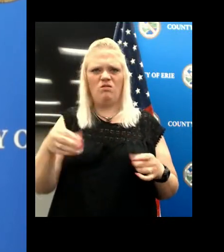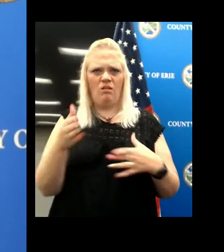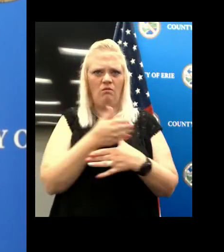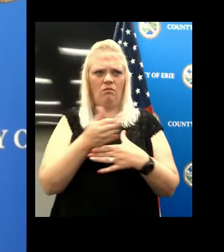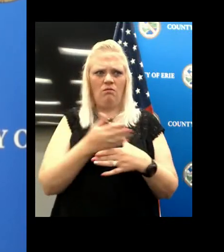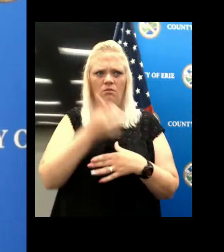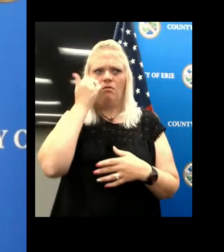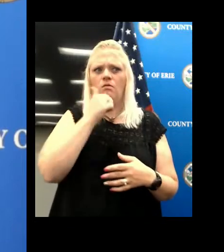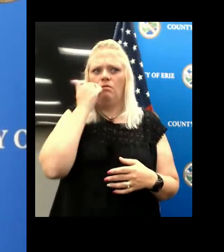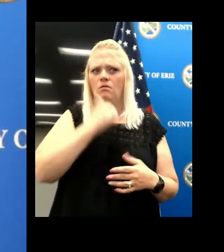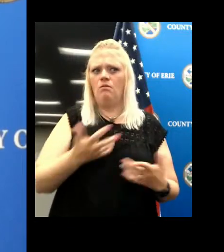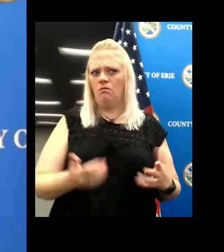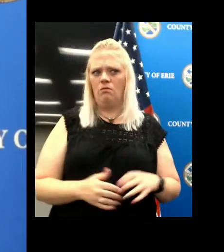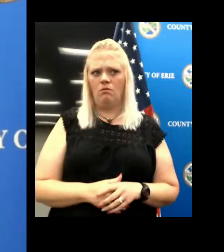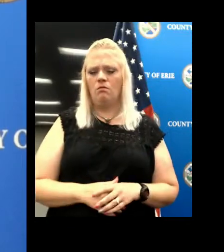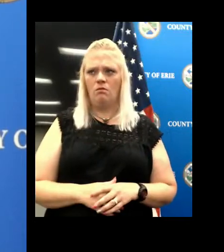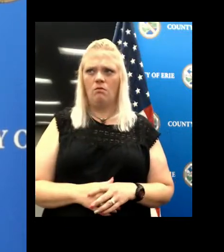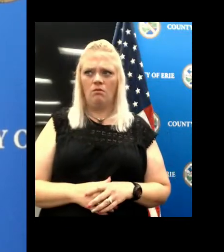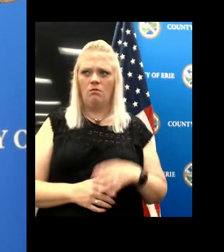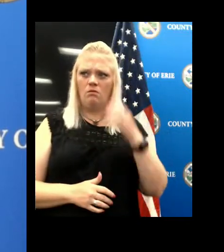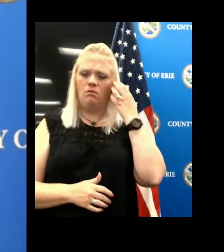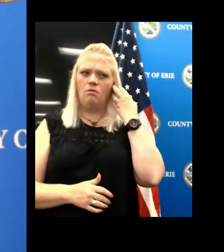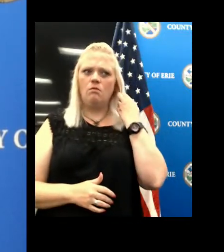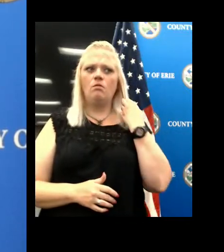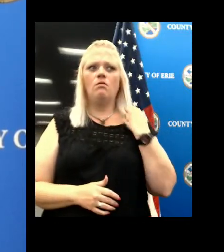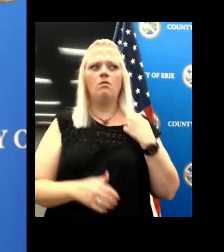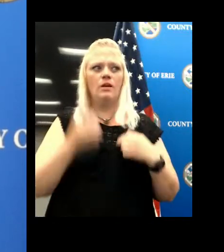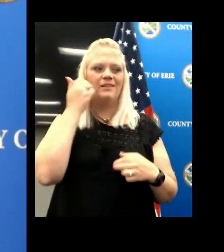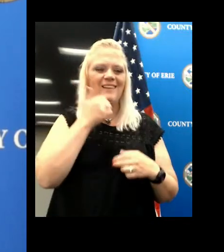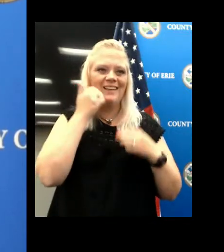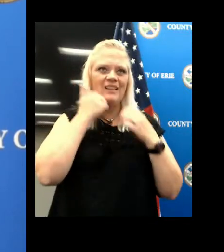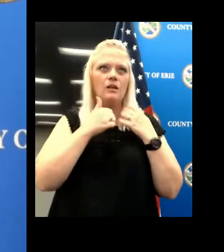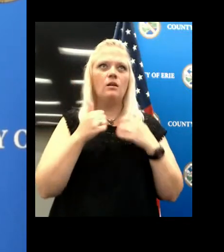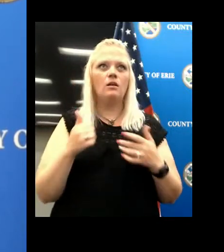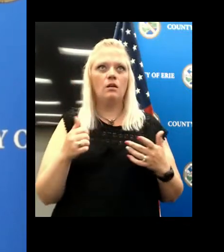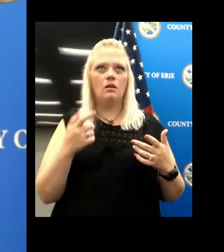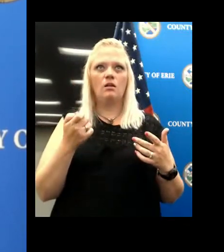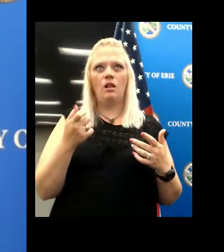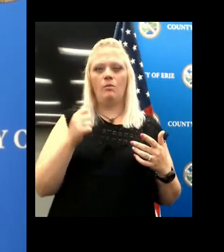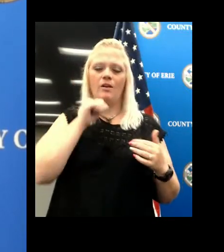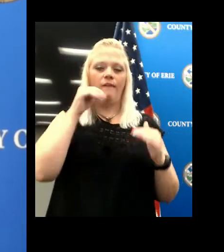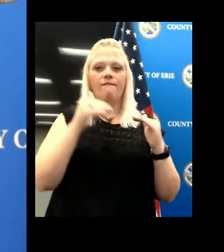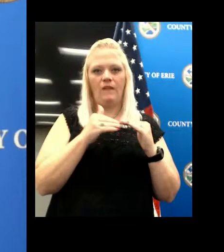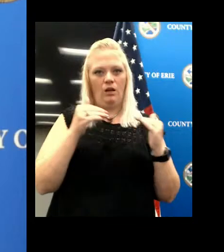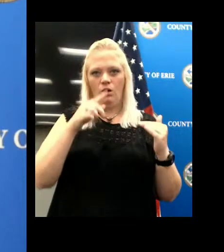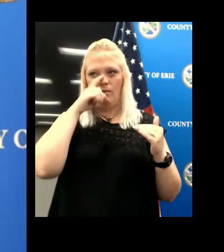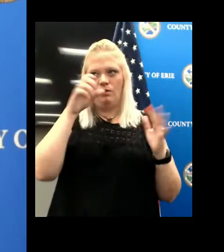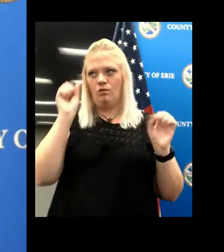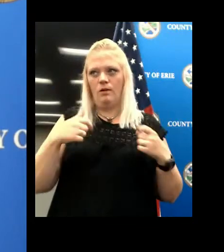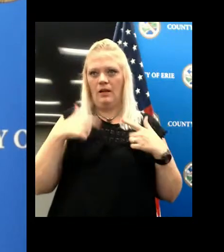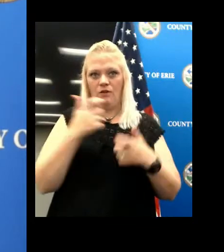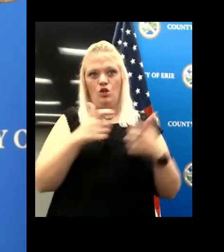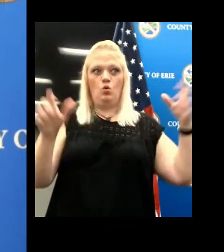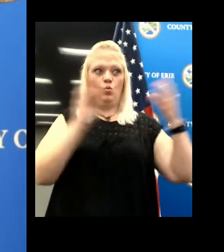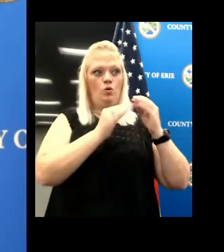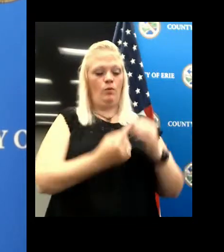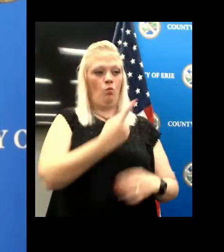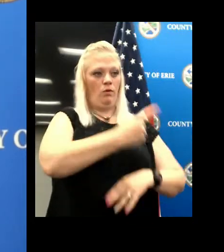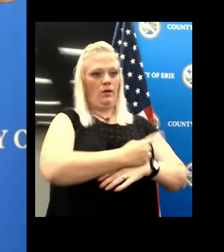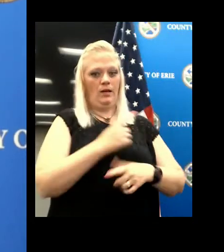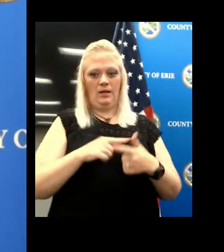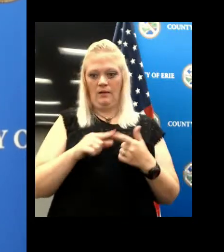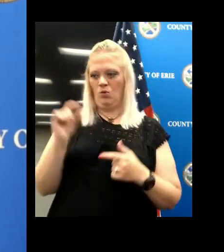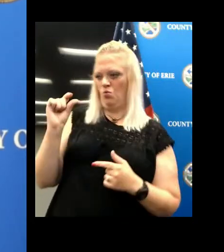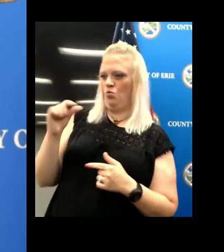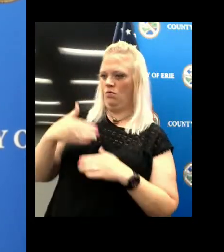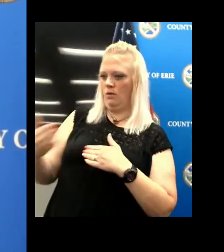on a daily basis. As you say, the daily basis is a little bit unfair because you could have a huge number on one day but then a low number the